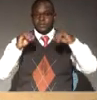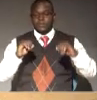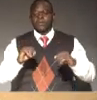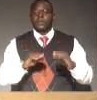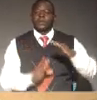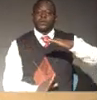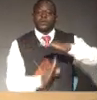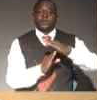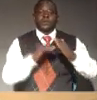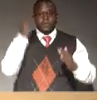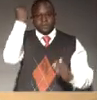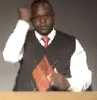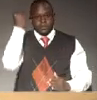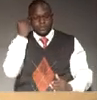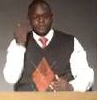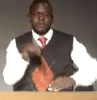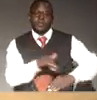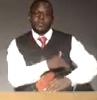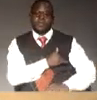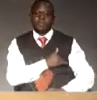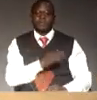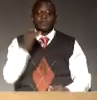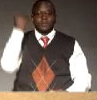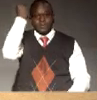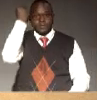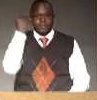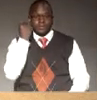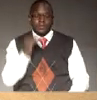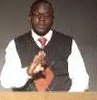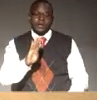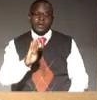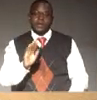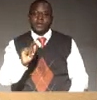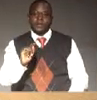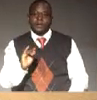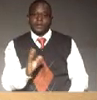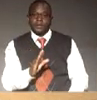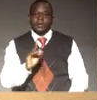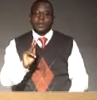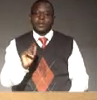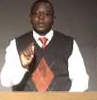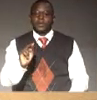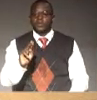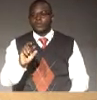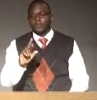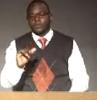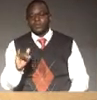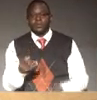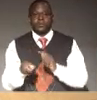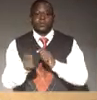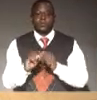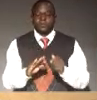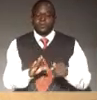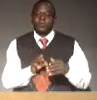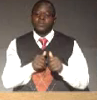Court justices, led by Chief Justice Bat Katurebe, maintained that the presidential age limit was amended in